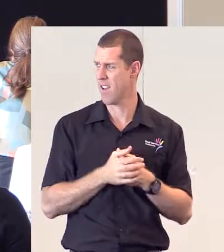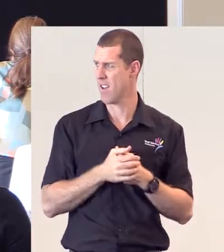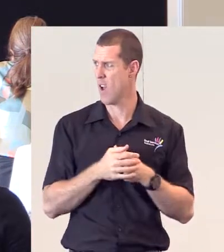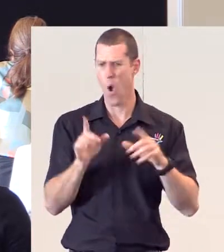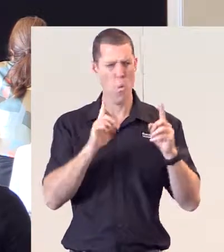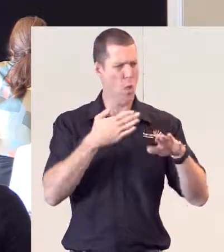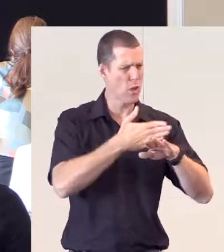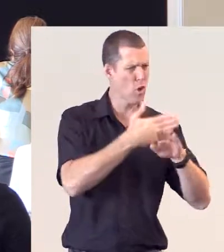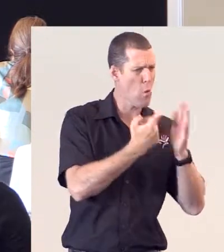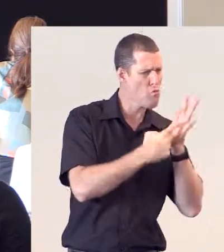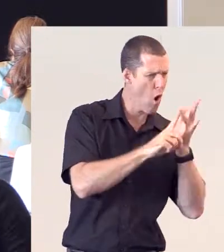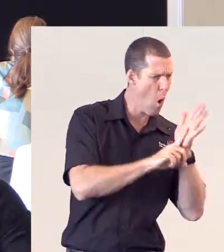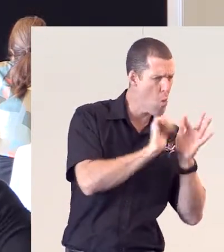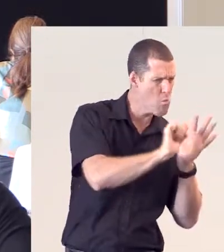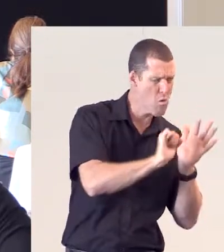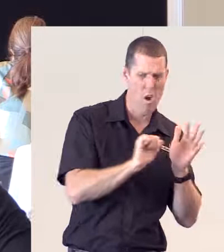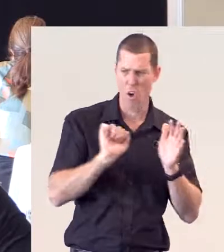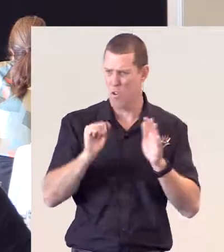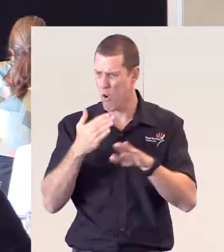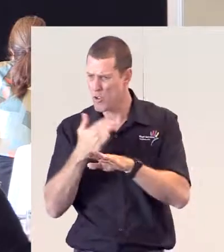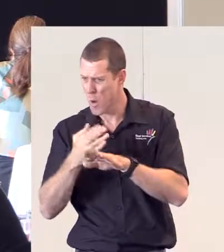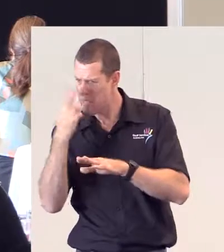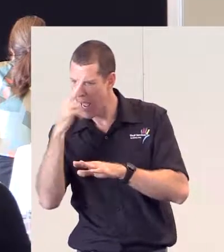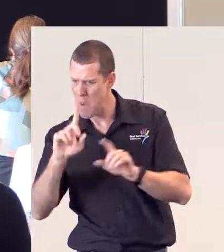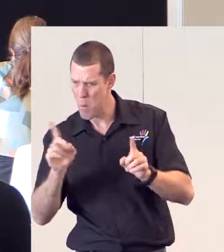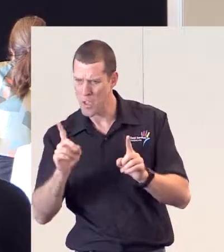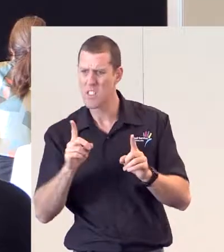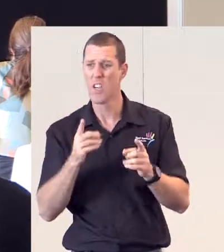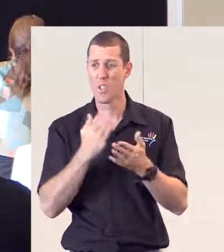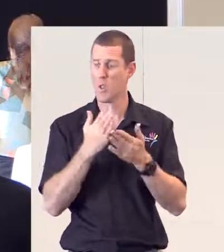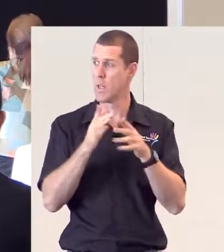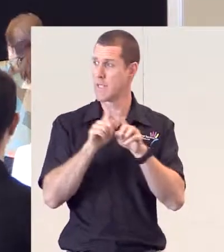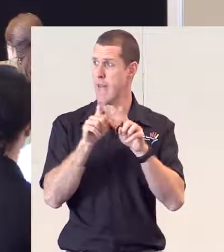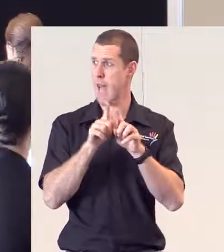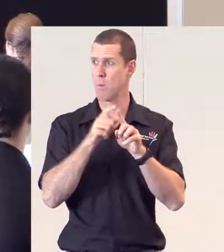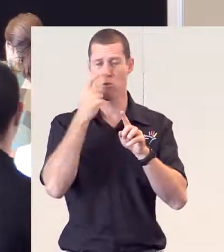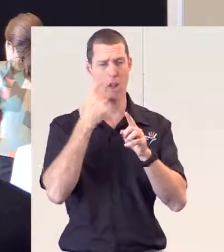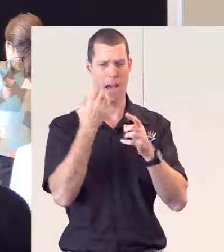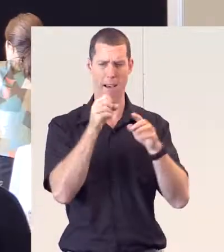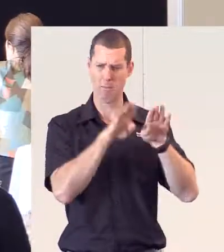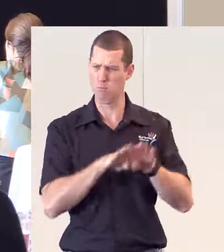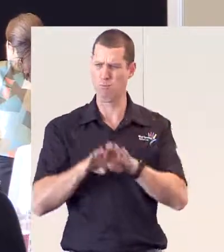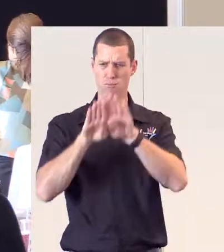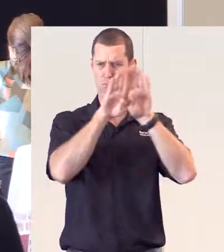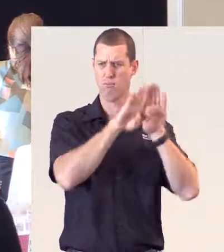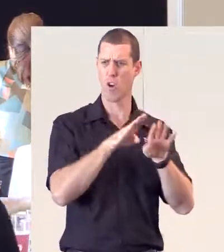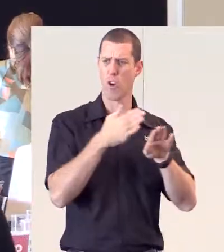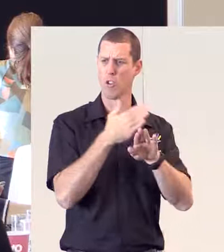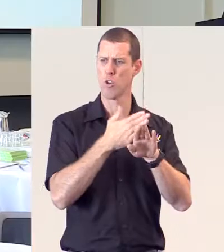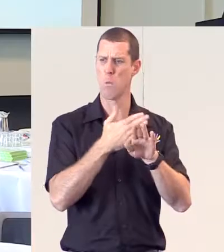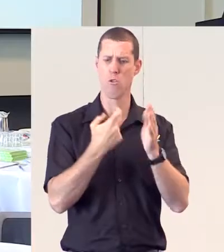job role name might mean. So a bit of the stuff Len was talking about in terms of theming job roles and